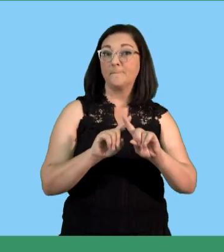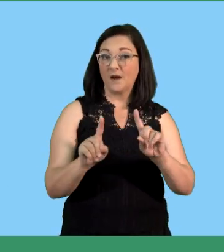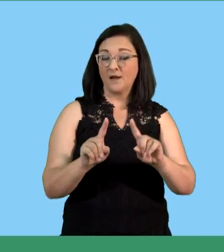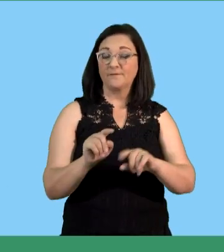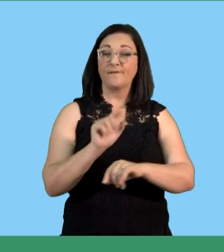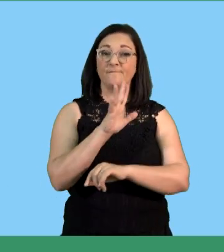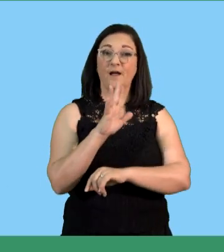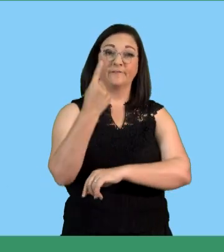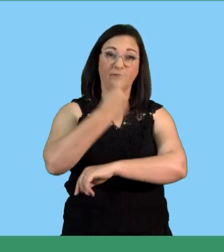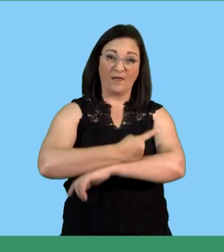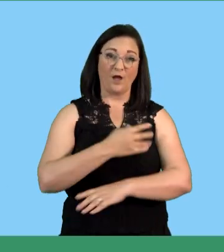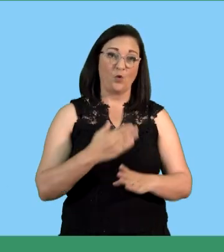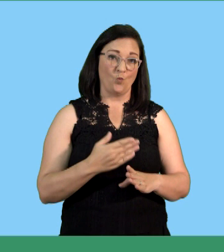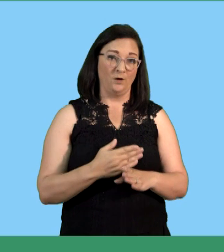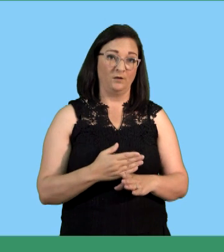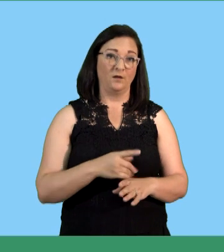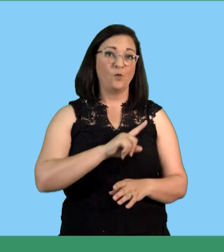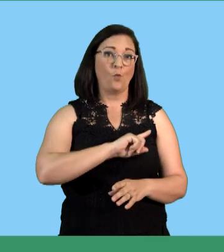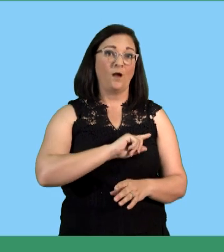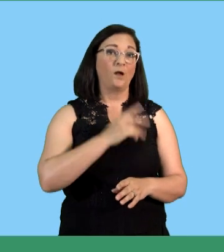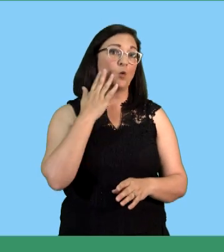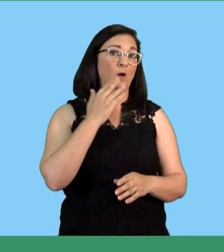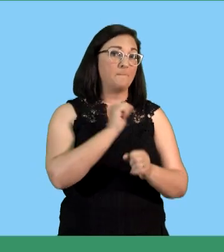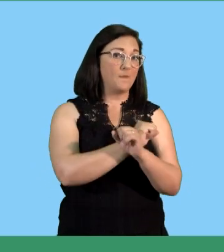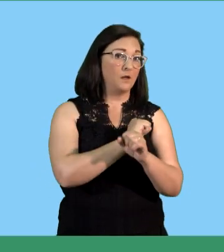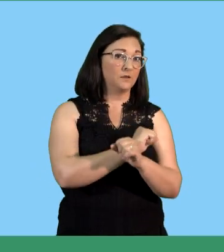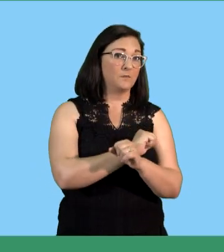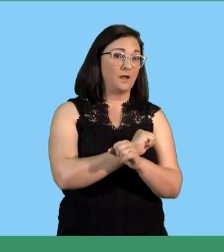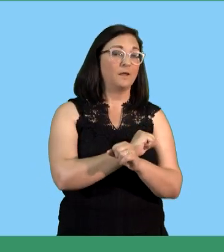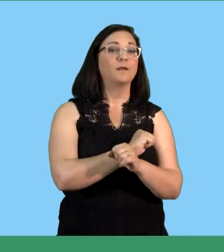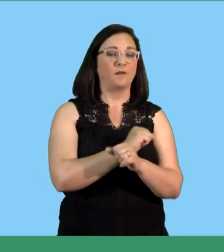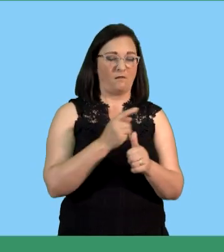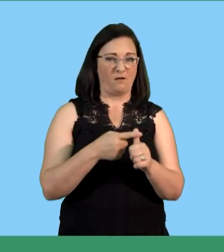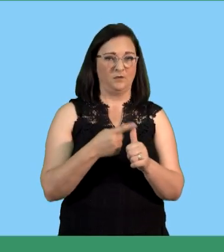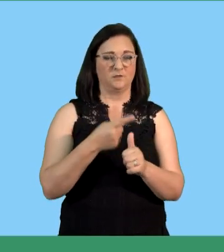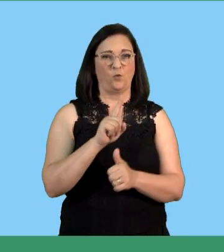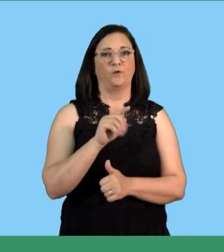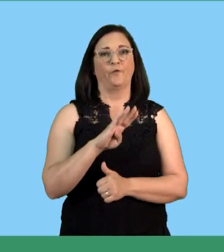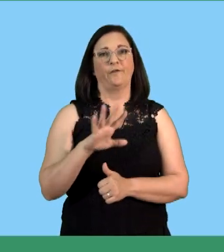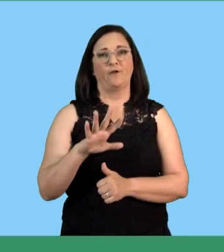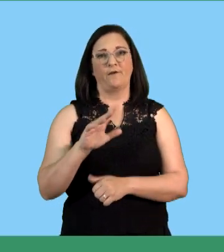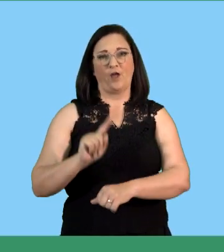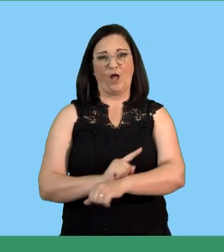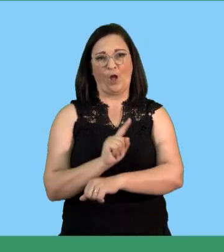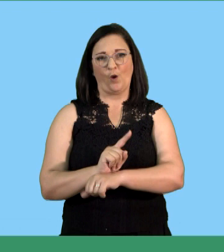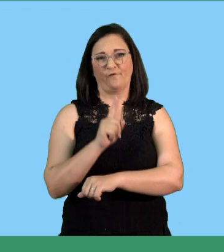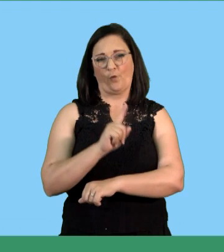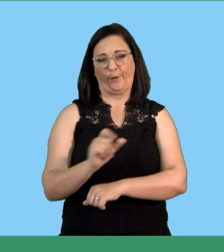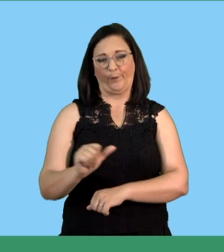In a 5-day work week. So if you multiply that, you'll get what? You'll get 45 hours, so 45